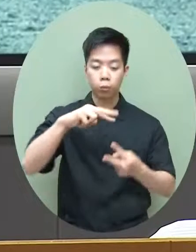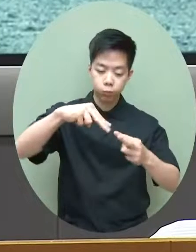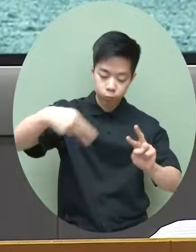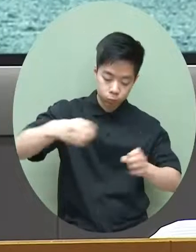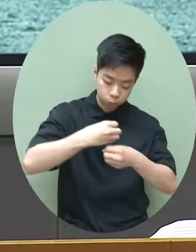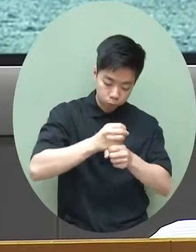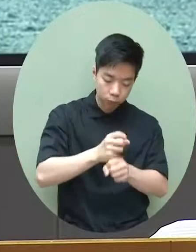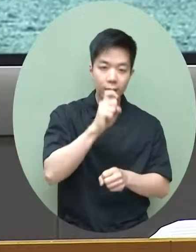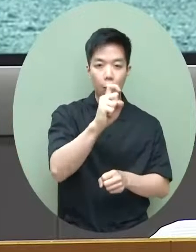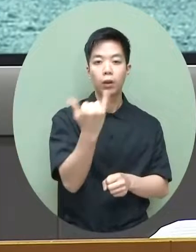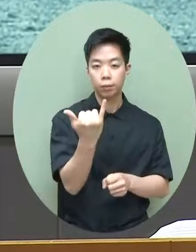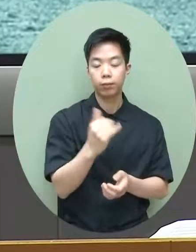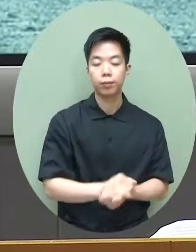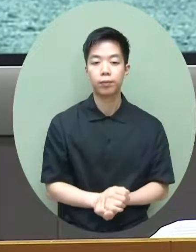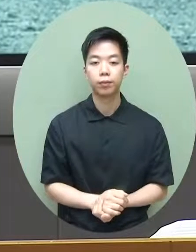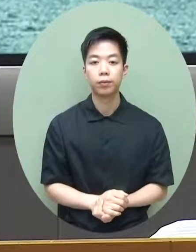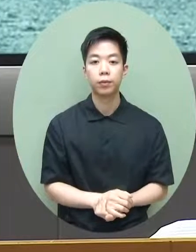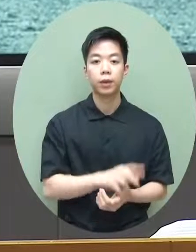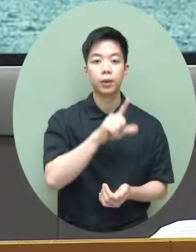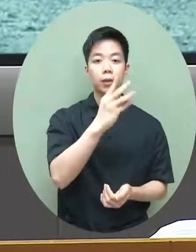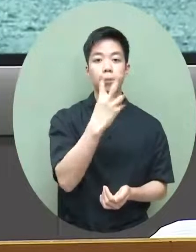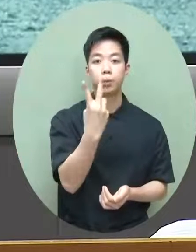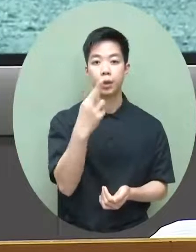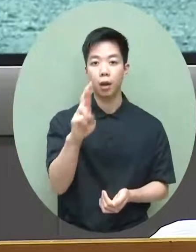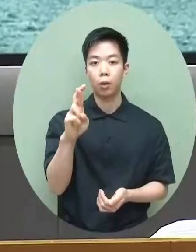96 cases. None of them had the